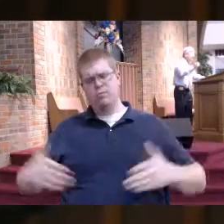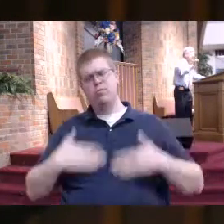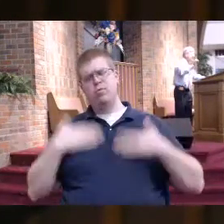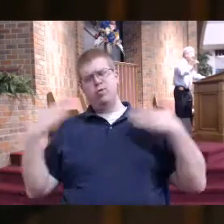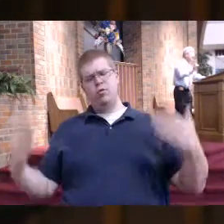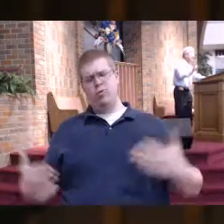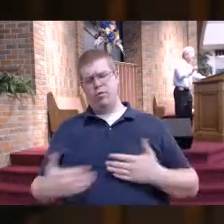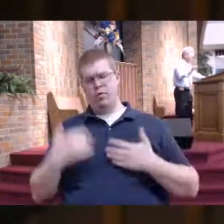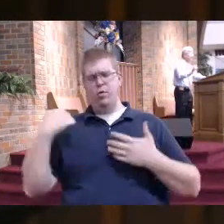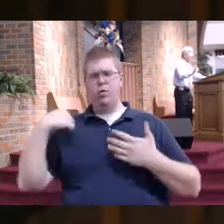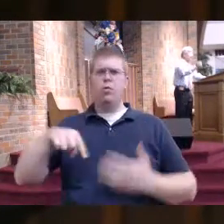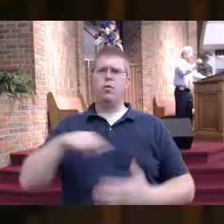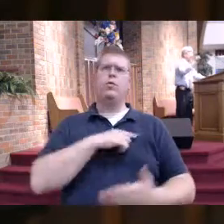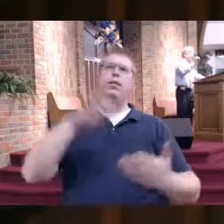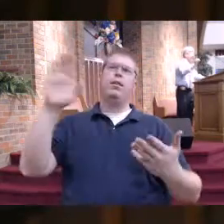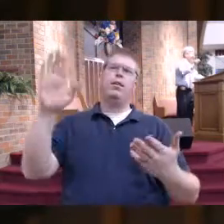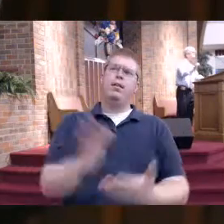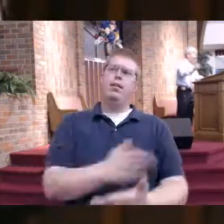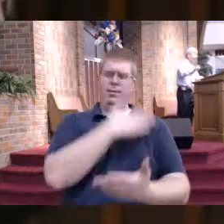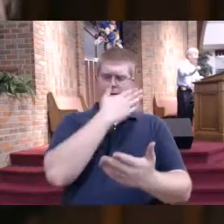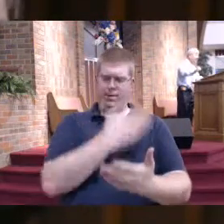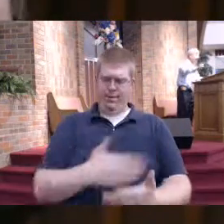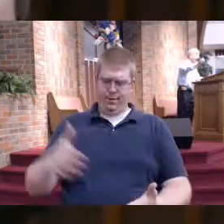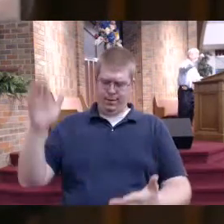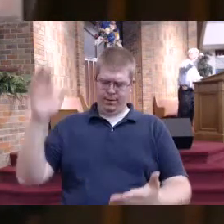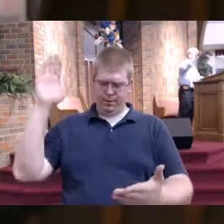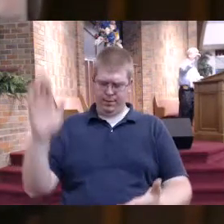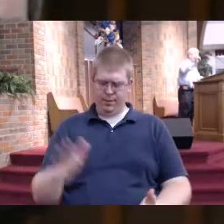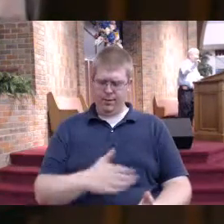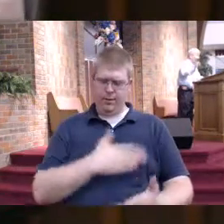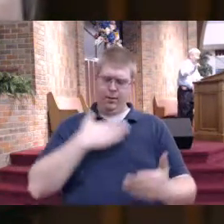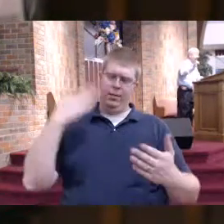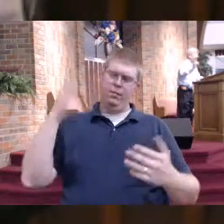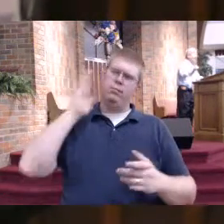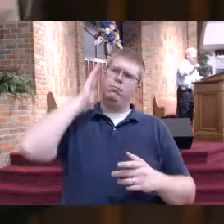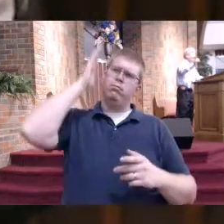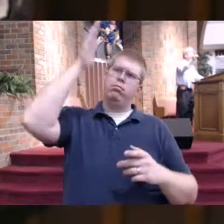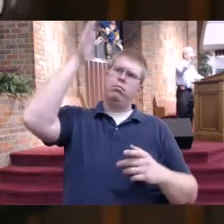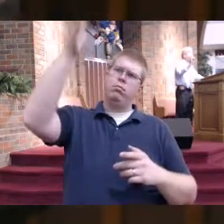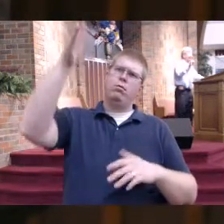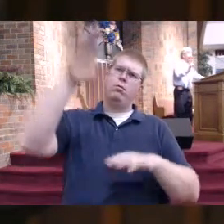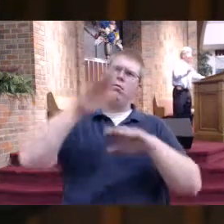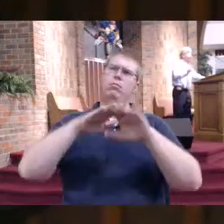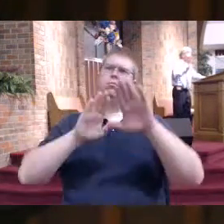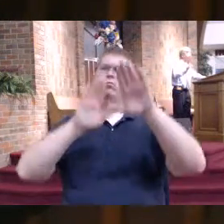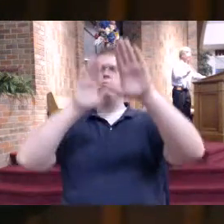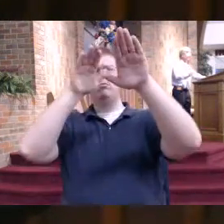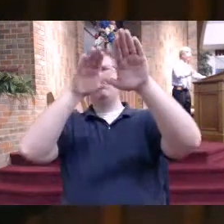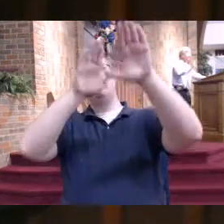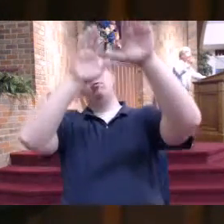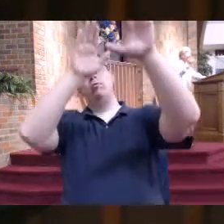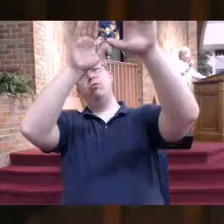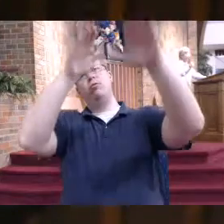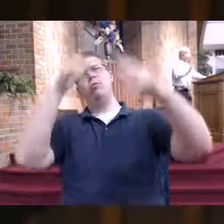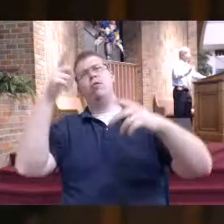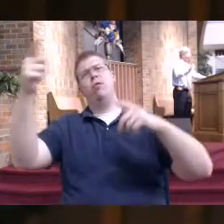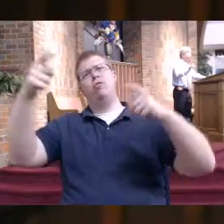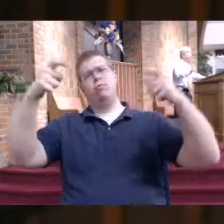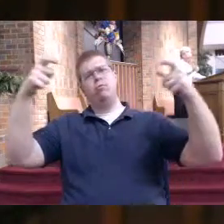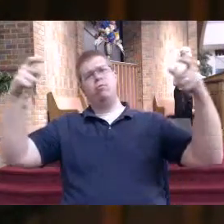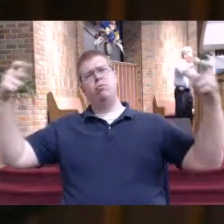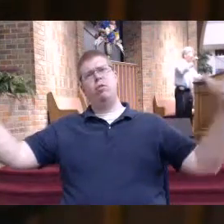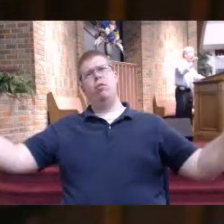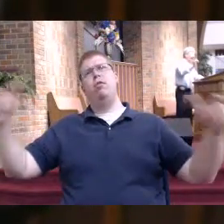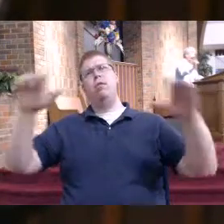our journey still, we sing this wayside hymn. Yonder over the rolling river,